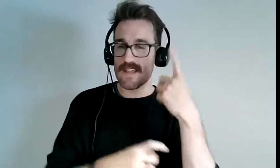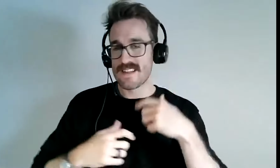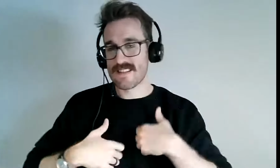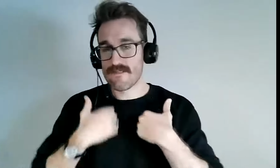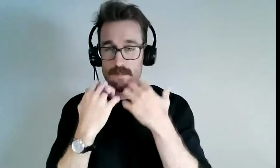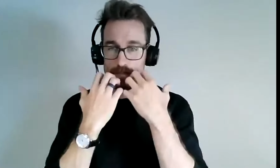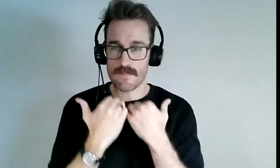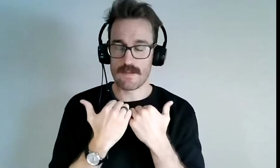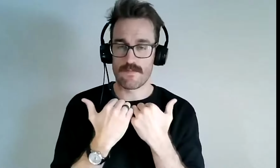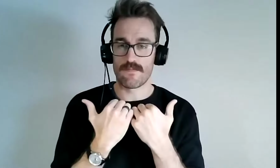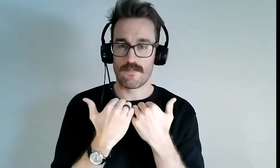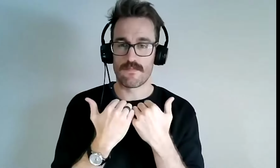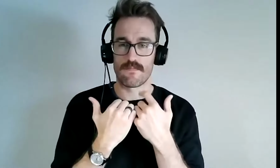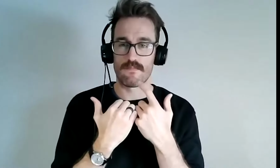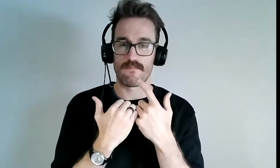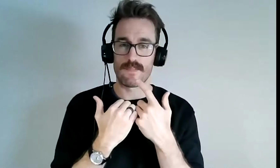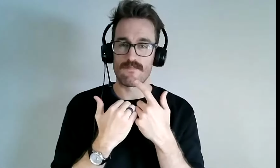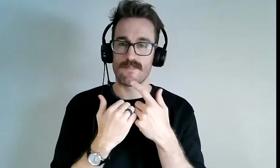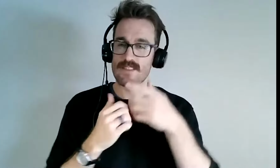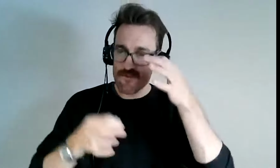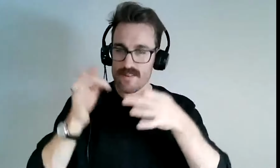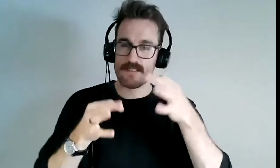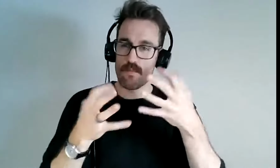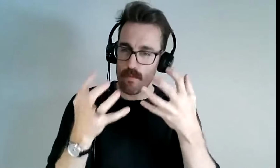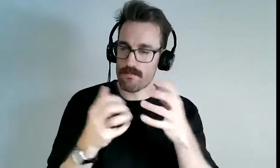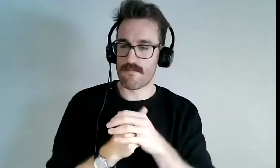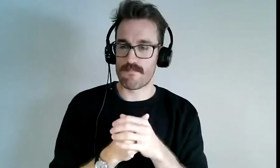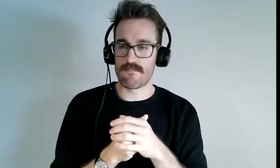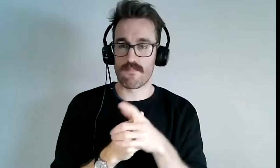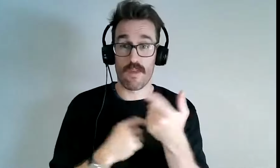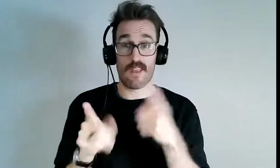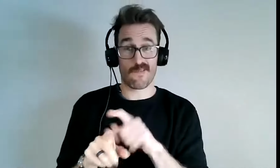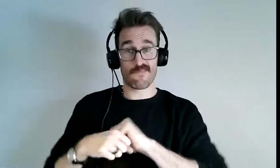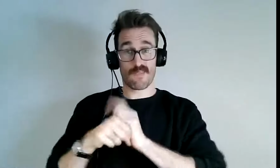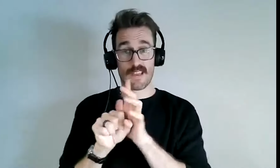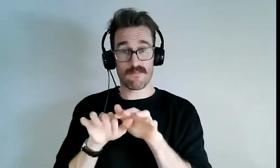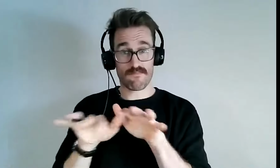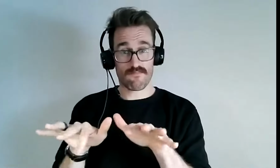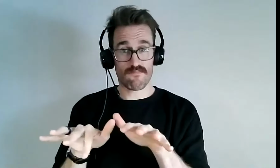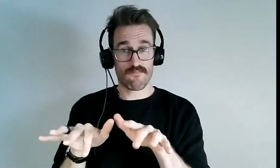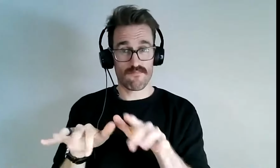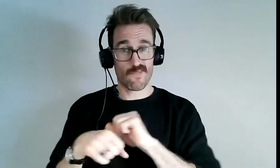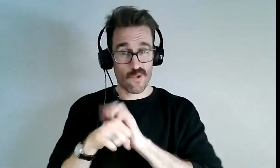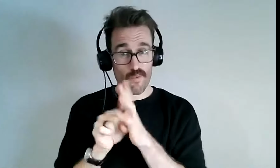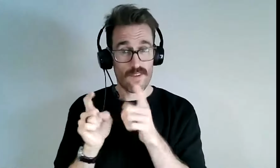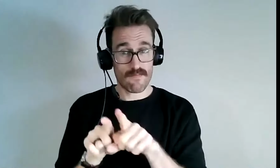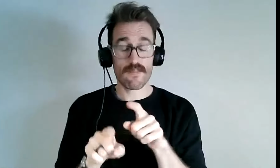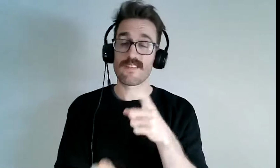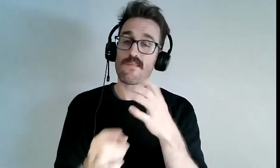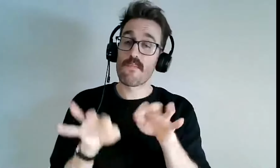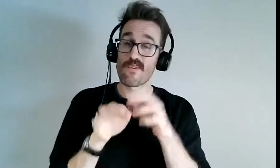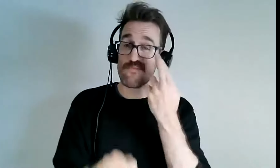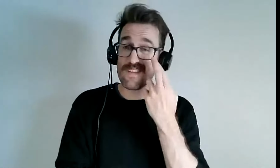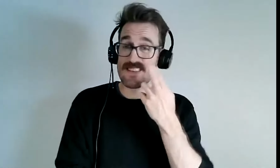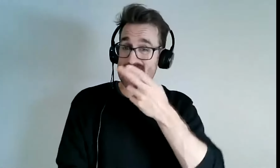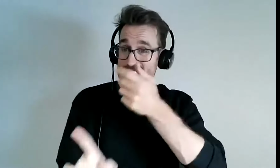But so that's why when I kind of looked at everything that's happened throughout, the pandemic, it's really realizing that for each one of us, we